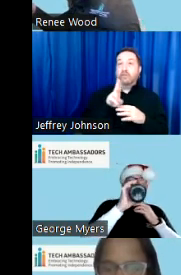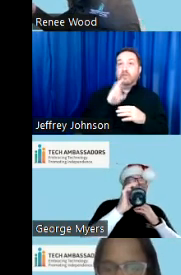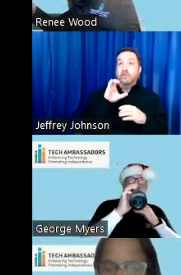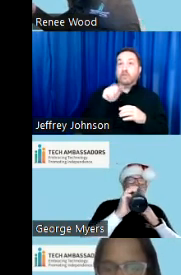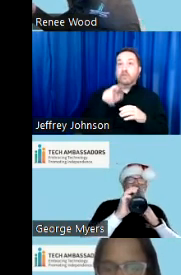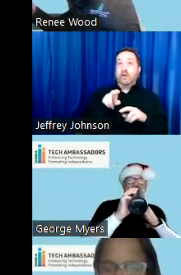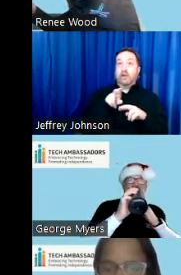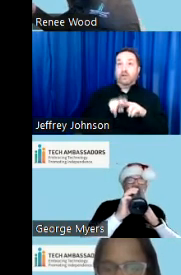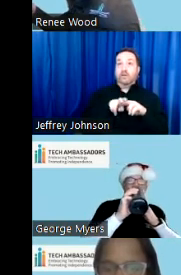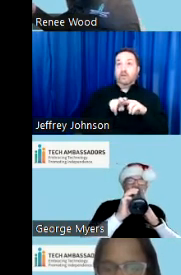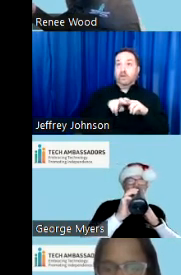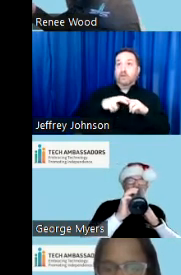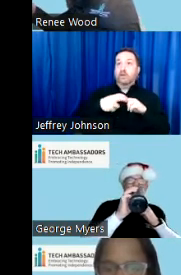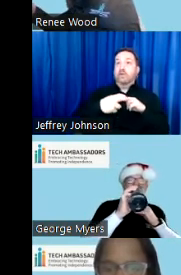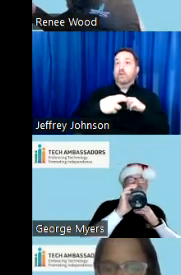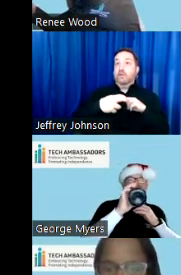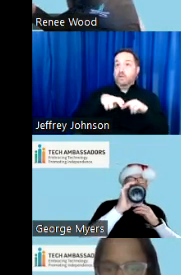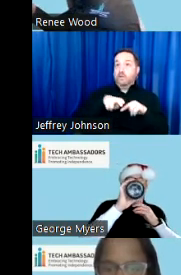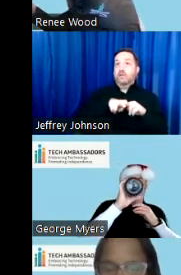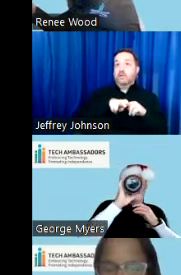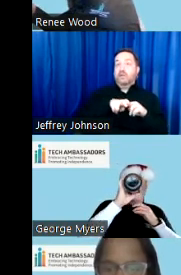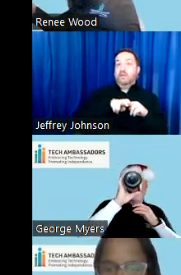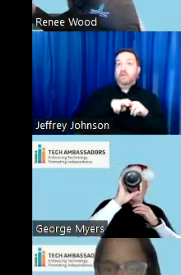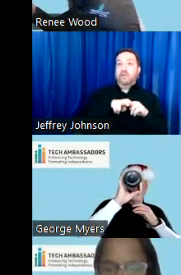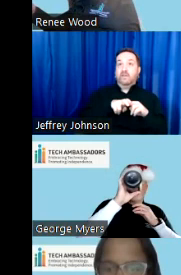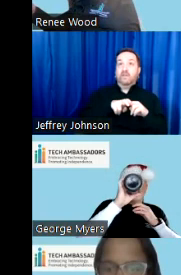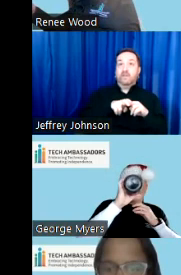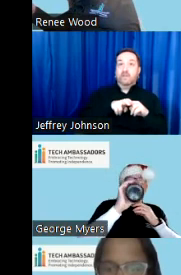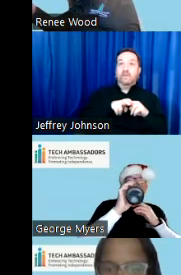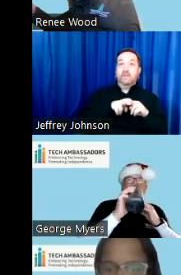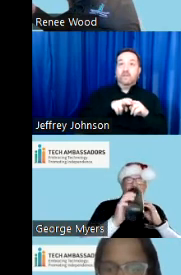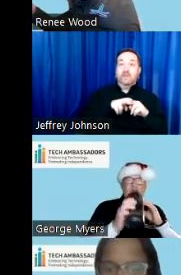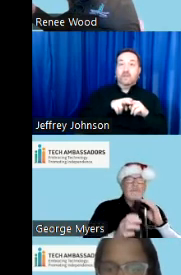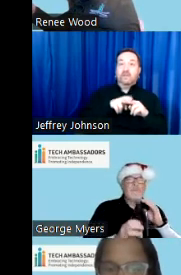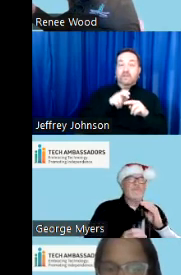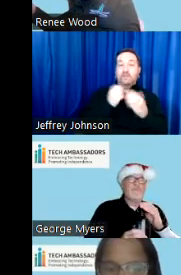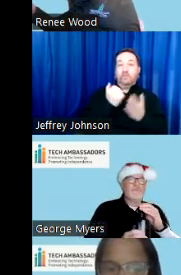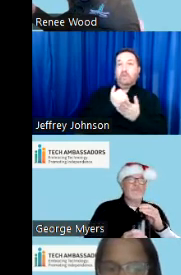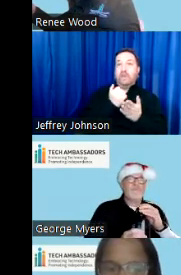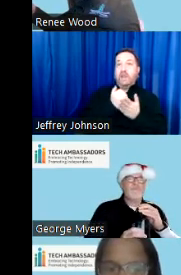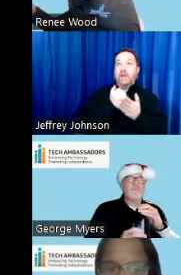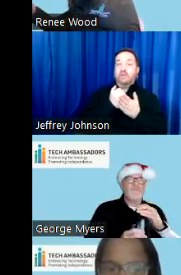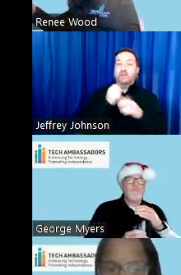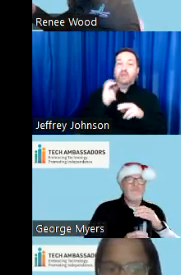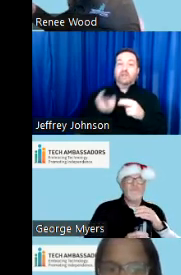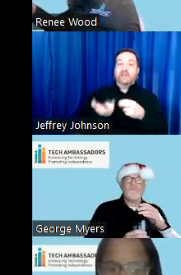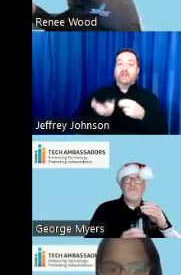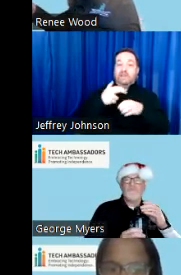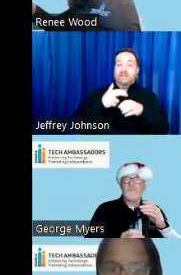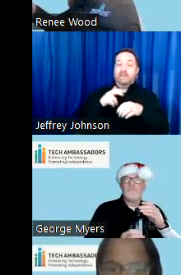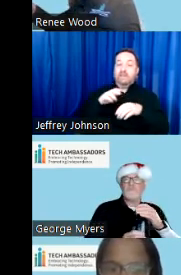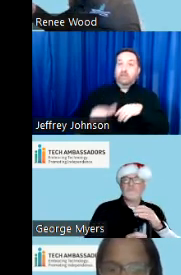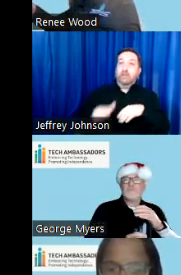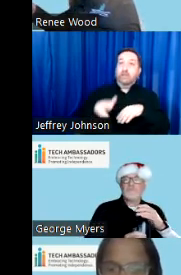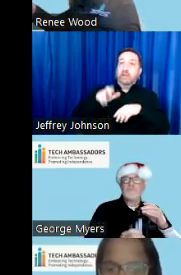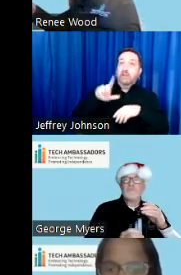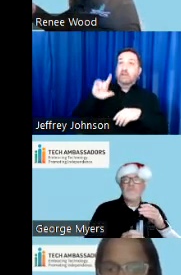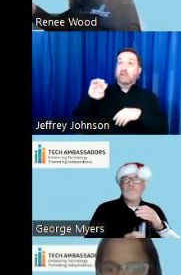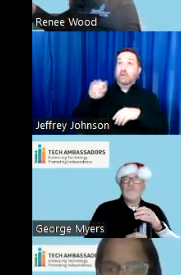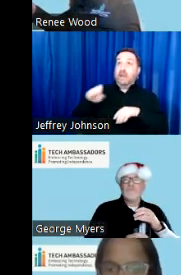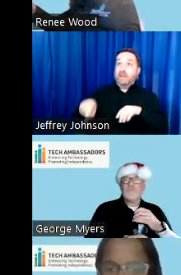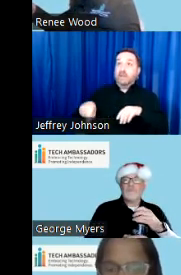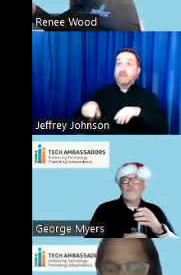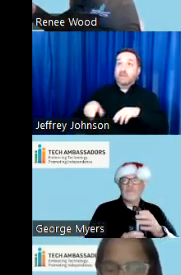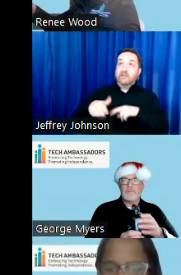who have trouble getting their legs in a car, but I can